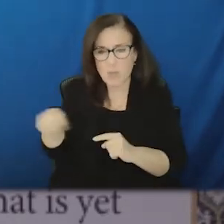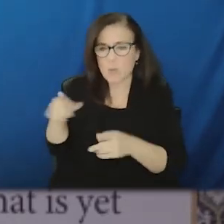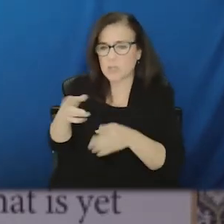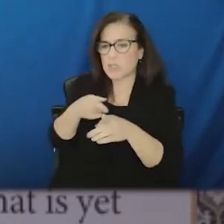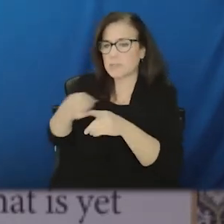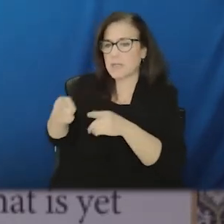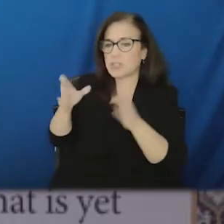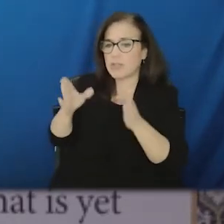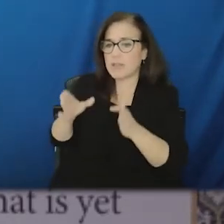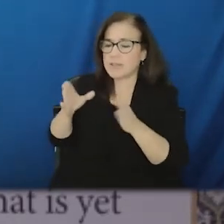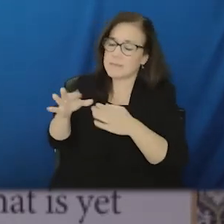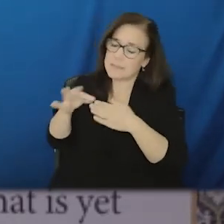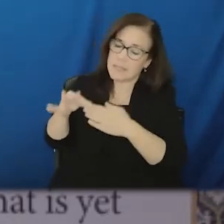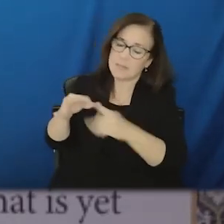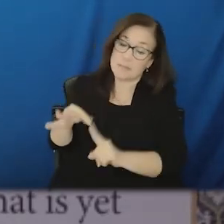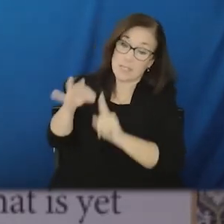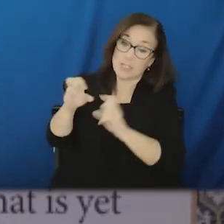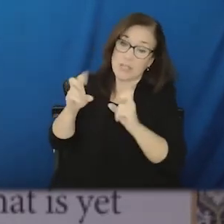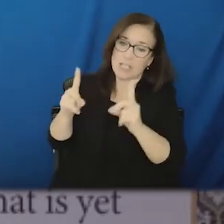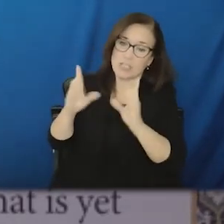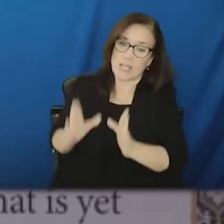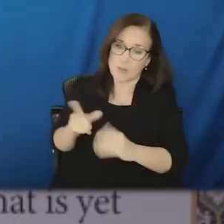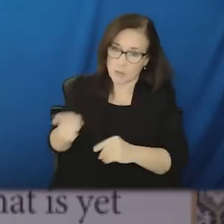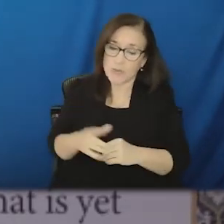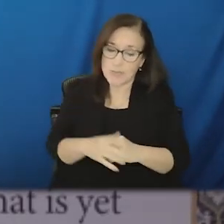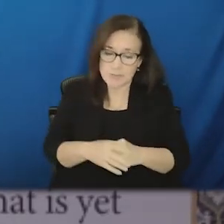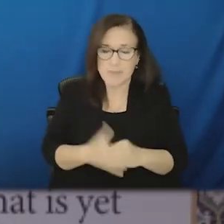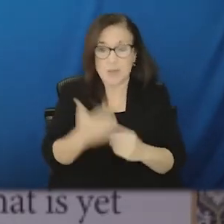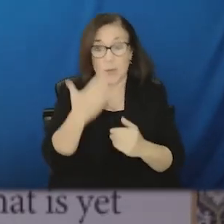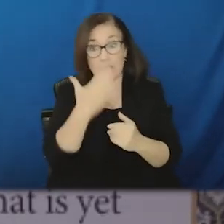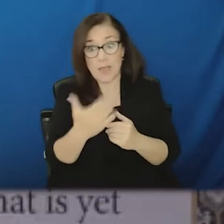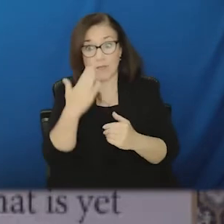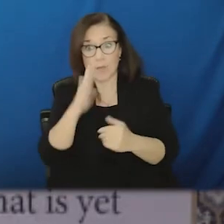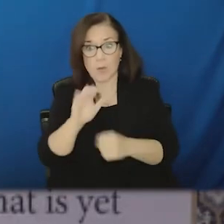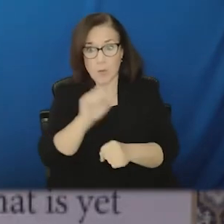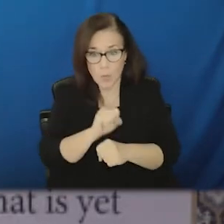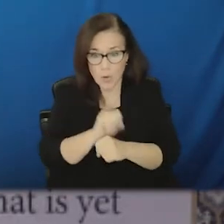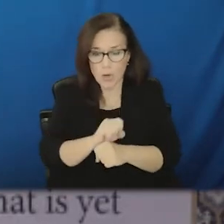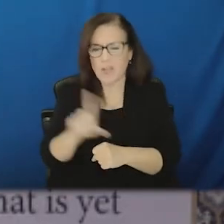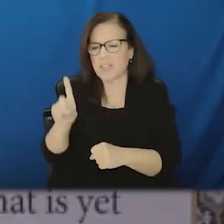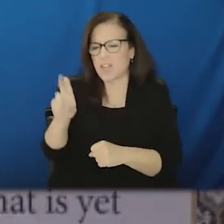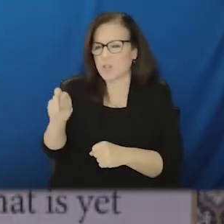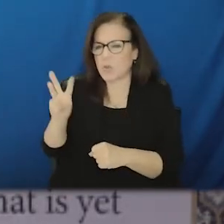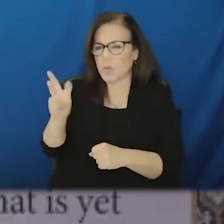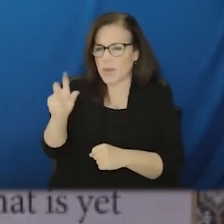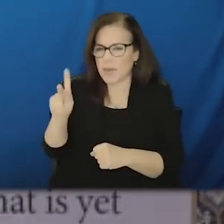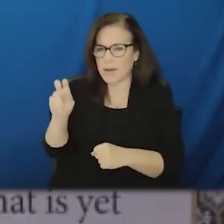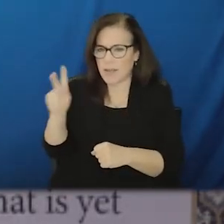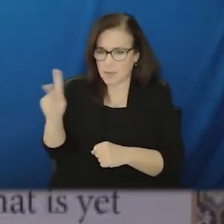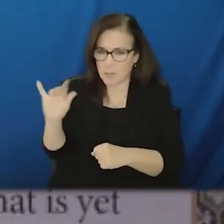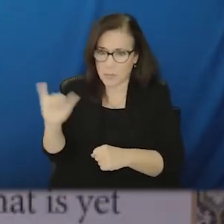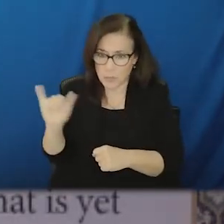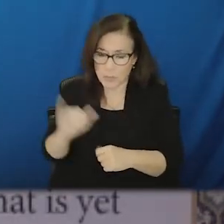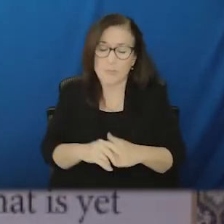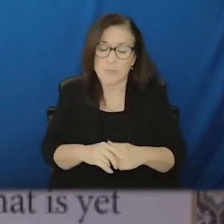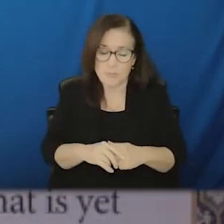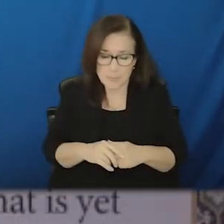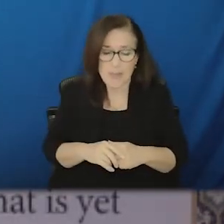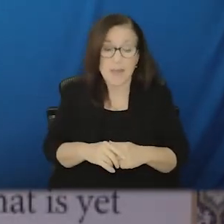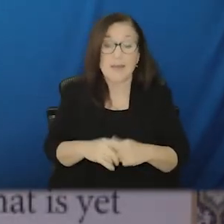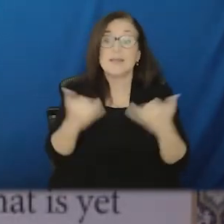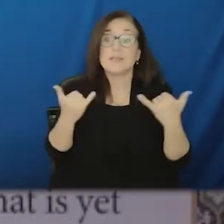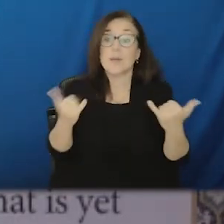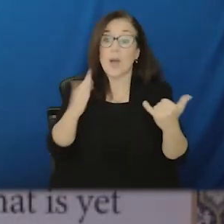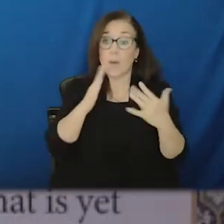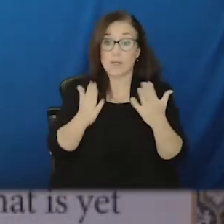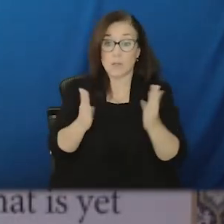work in supporting this. That's it from comments for me. So with that in mind, it is now time also to ask for a